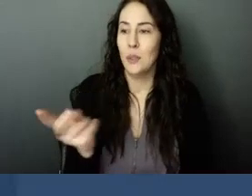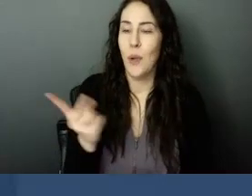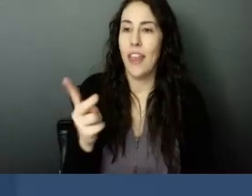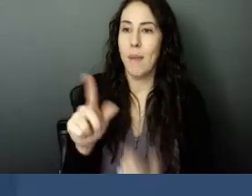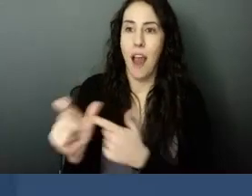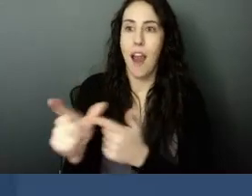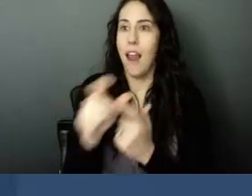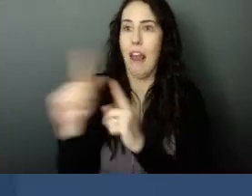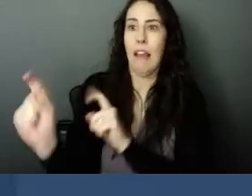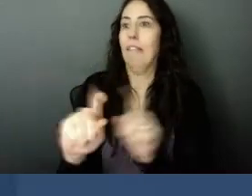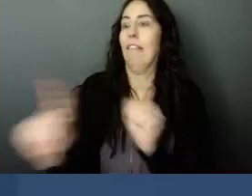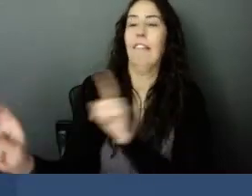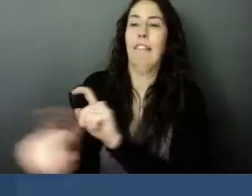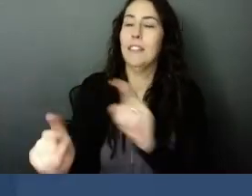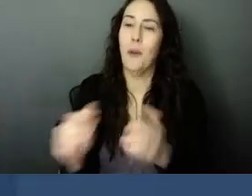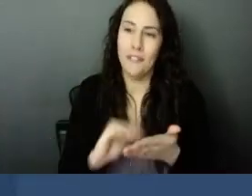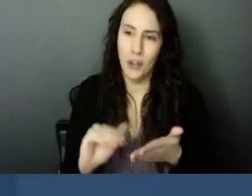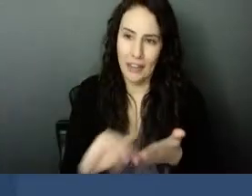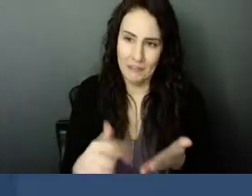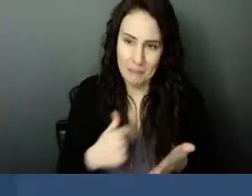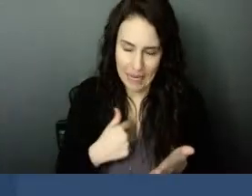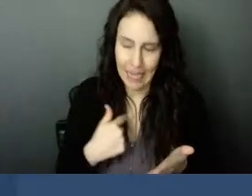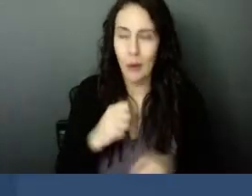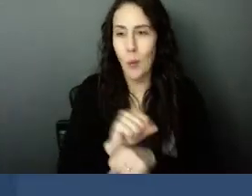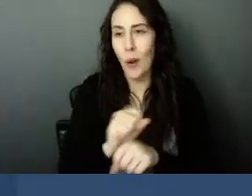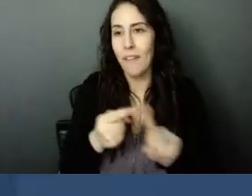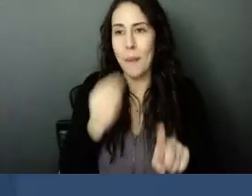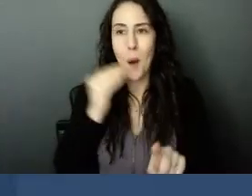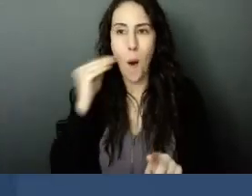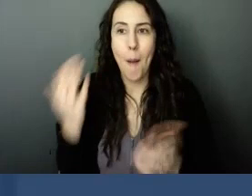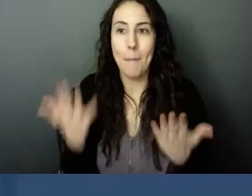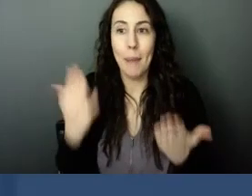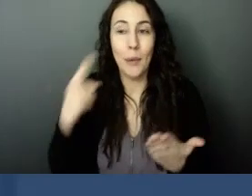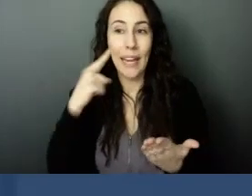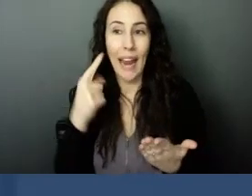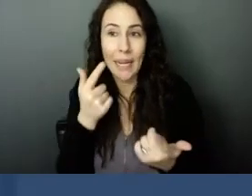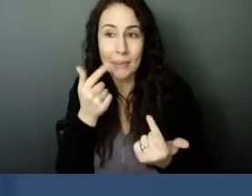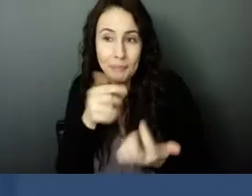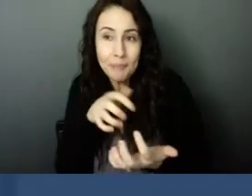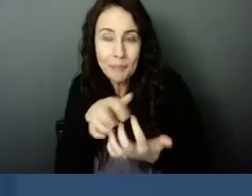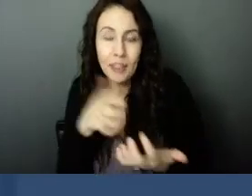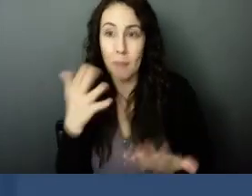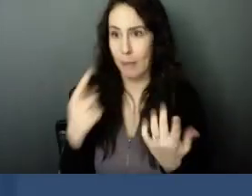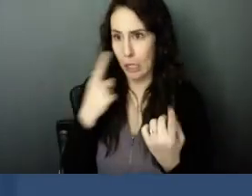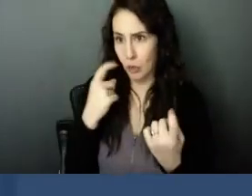me as we kind of work from home. I'm sure you'll hear the little giggles and possibly and probably the cries in the